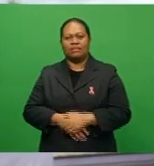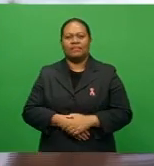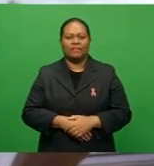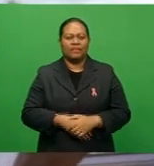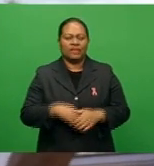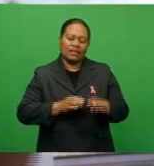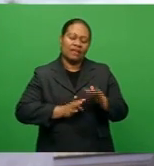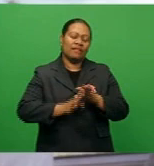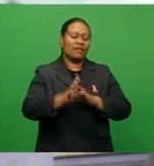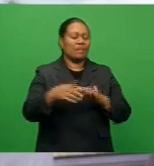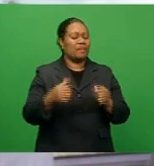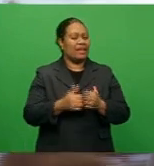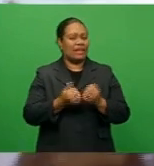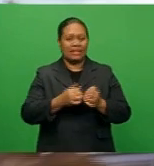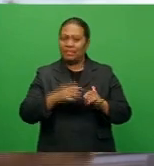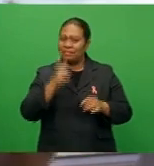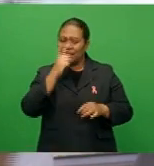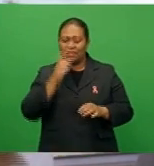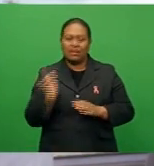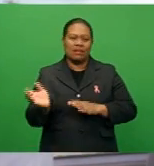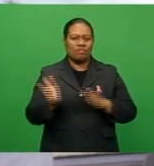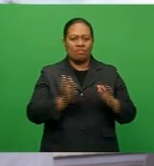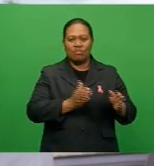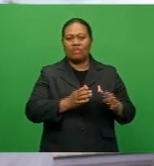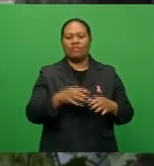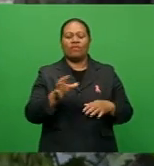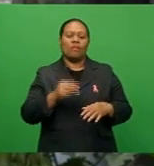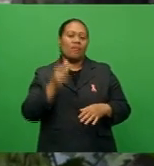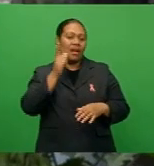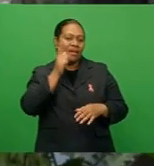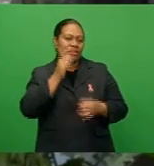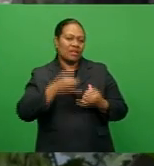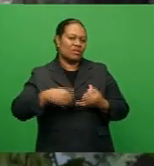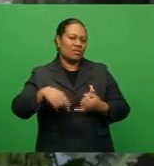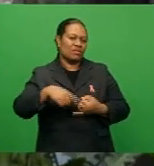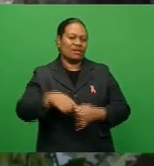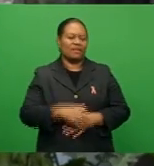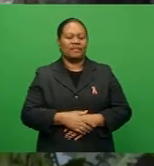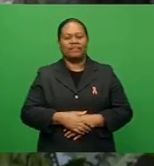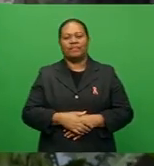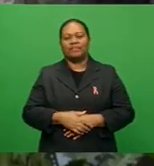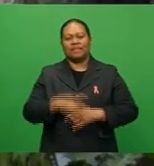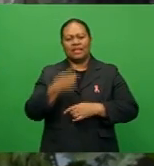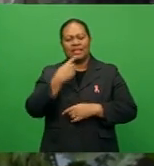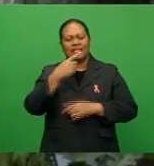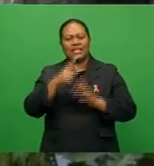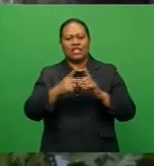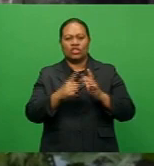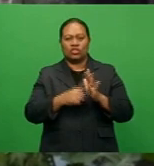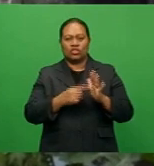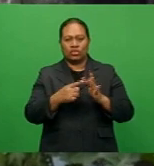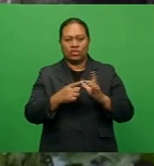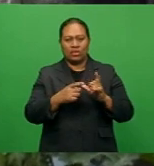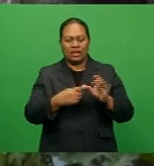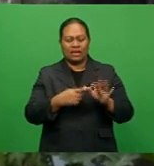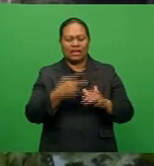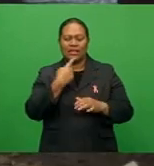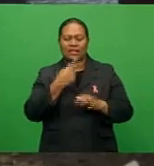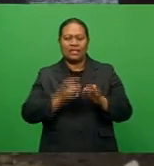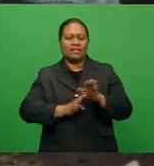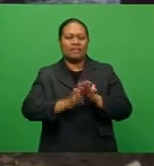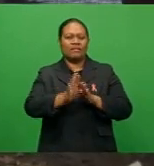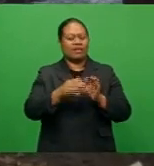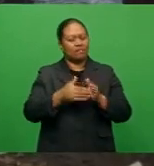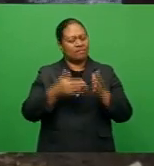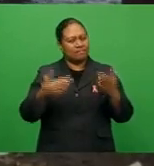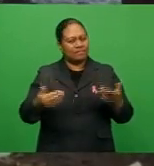that will have, and there's a lot of people moving in between Suva, Lami down to the west. JICA's resident representative Ono Yukari says the development is